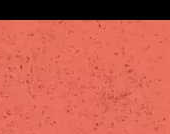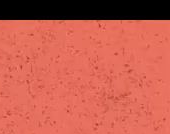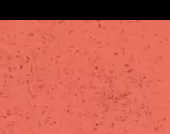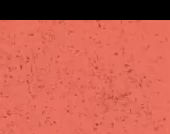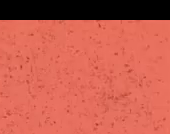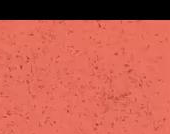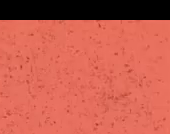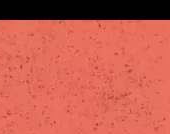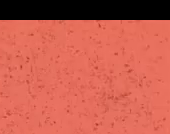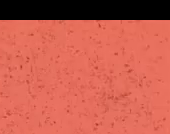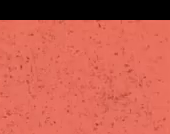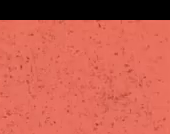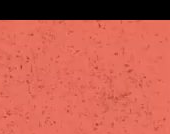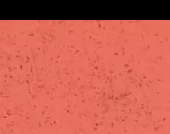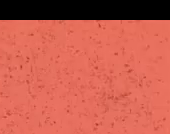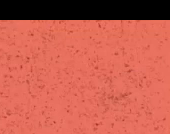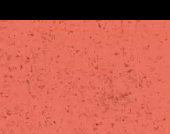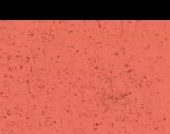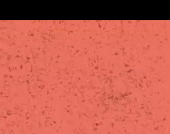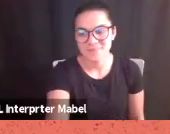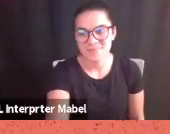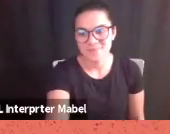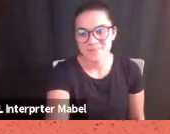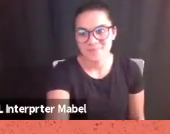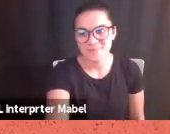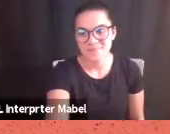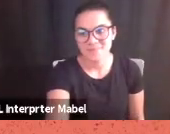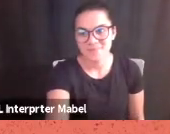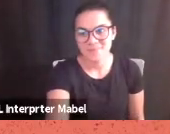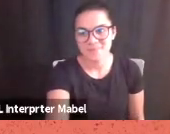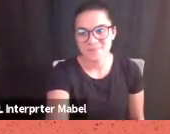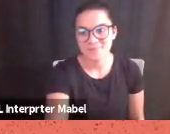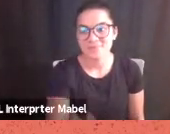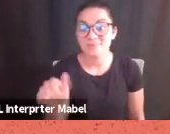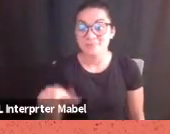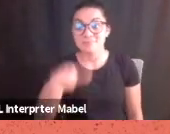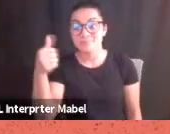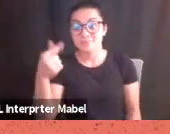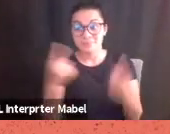will do. Any other questions?